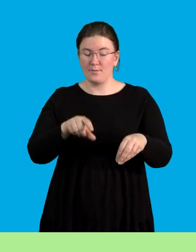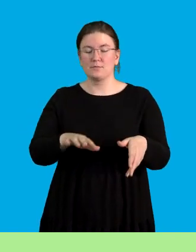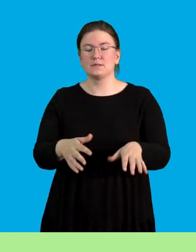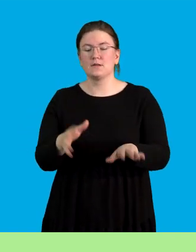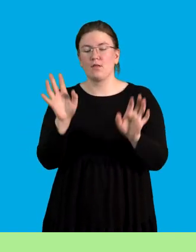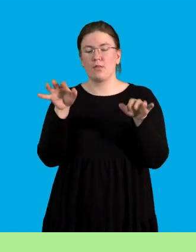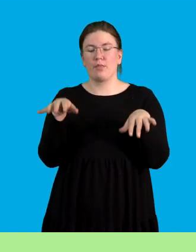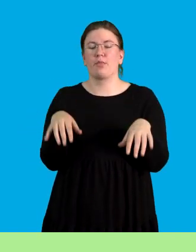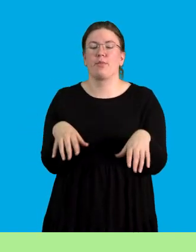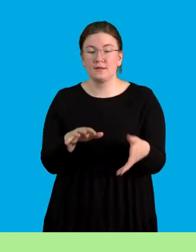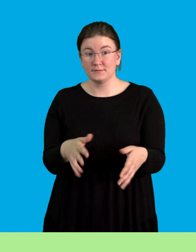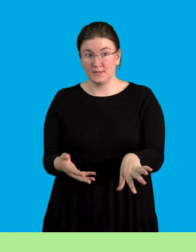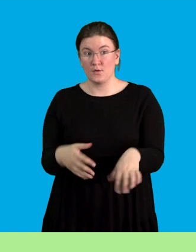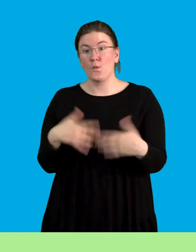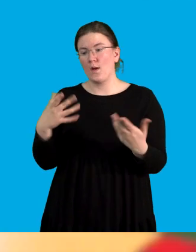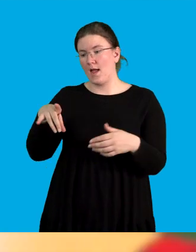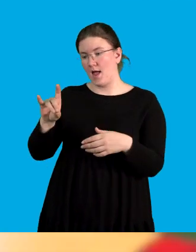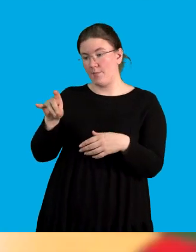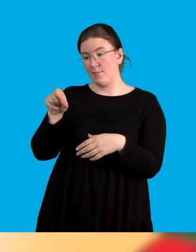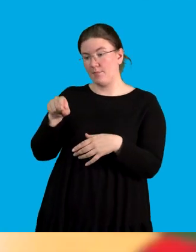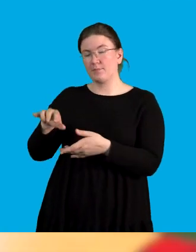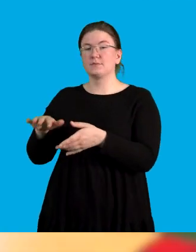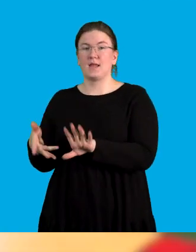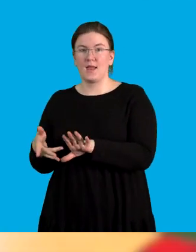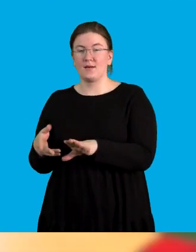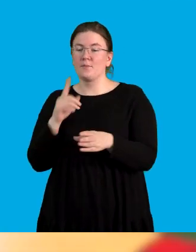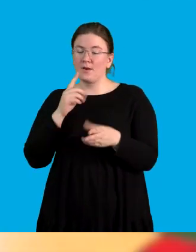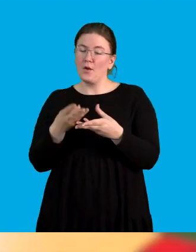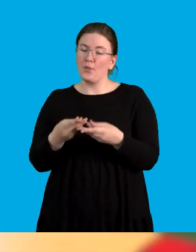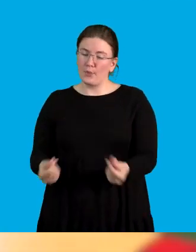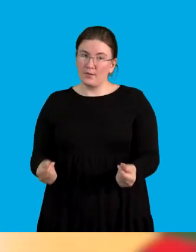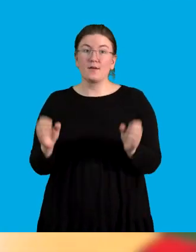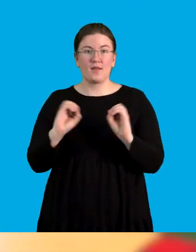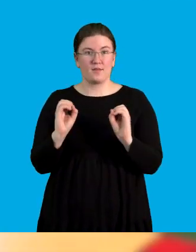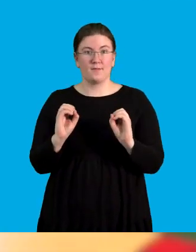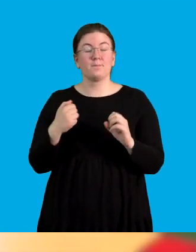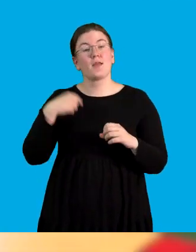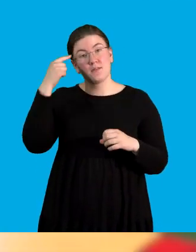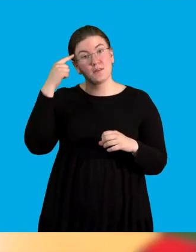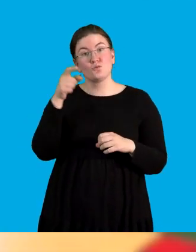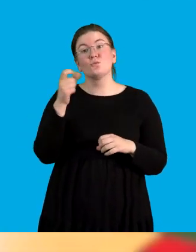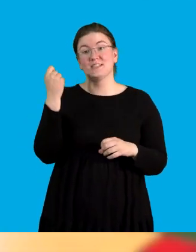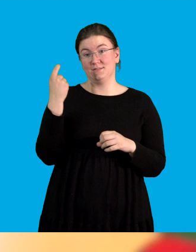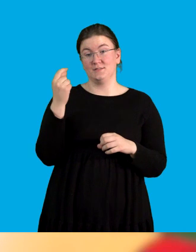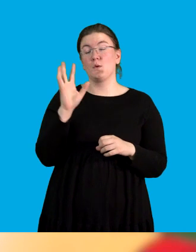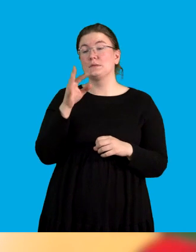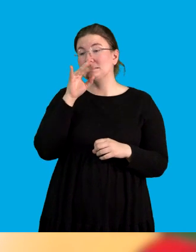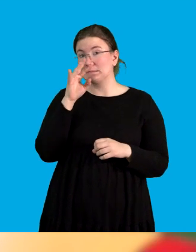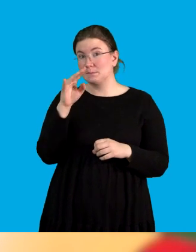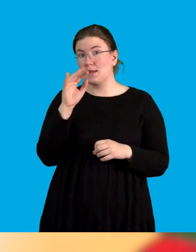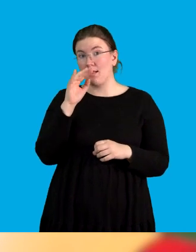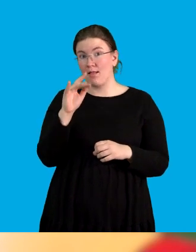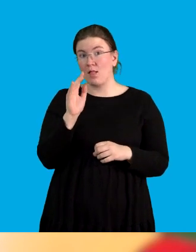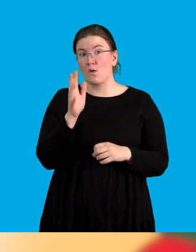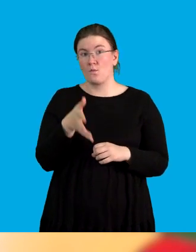not compose? I think we know that you would get a smell, an offish